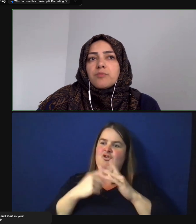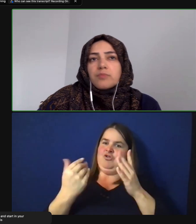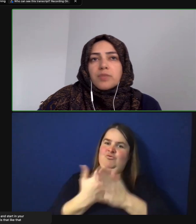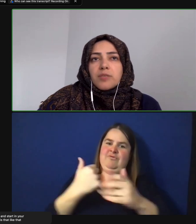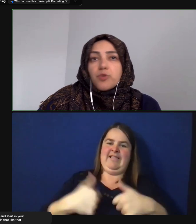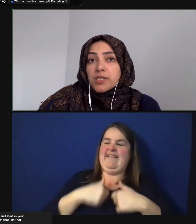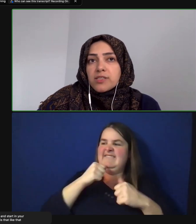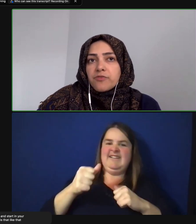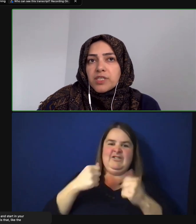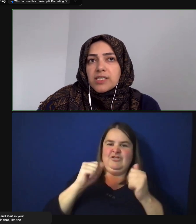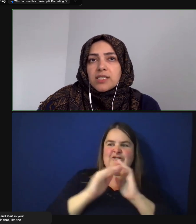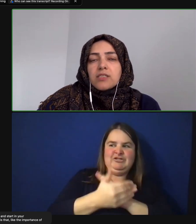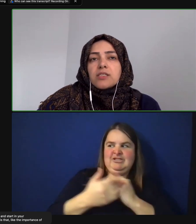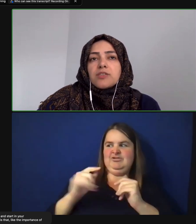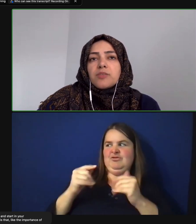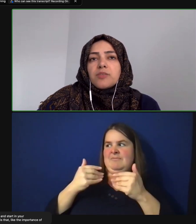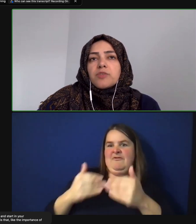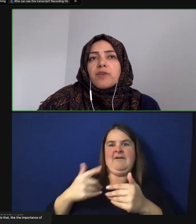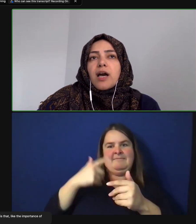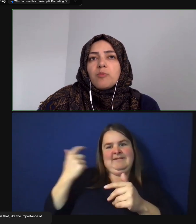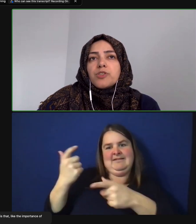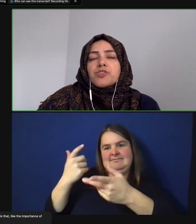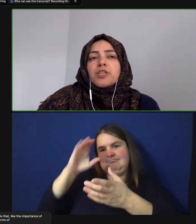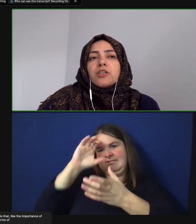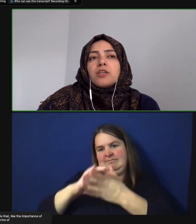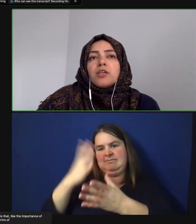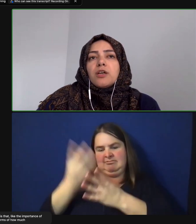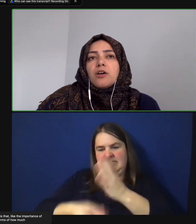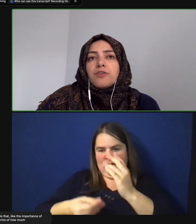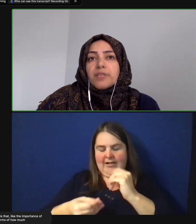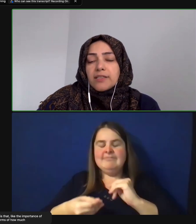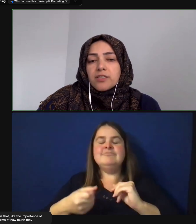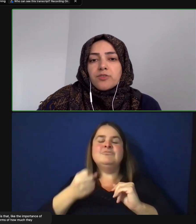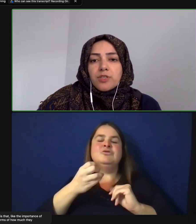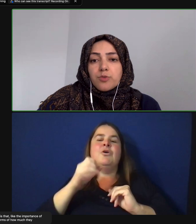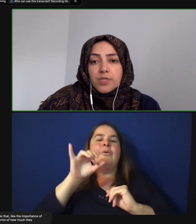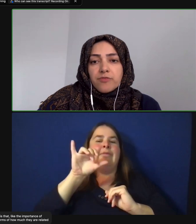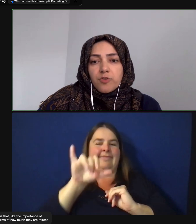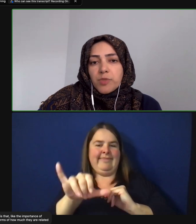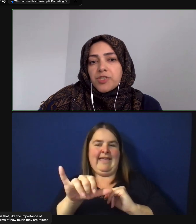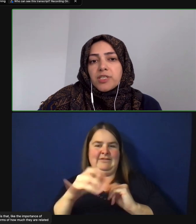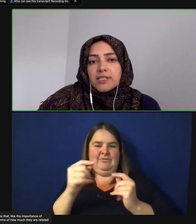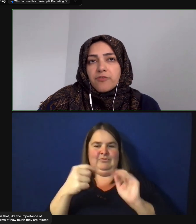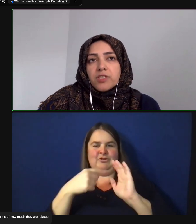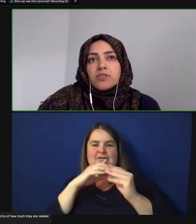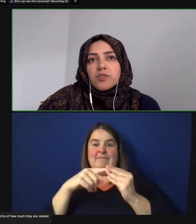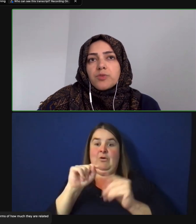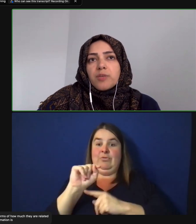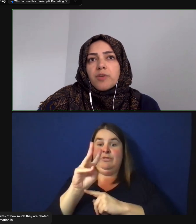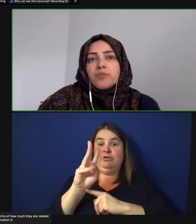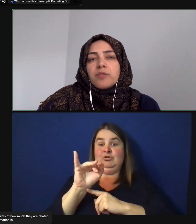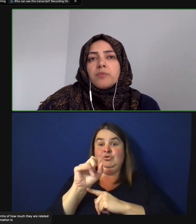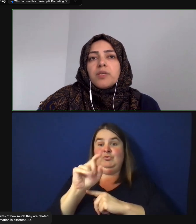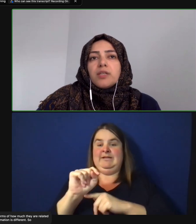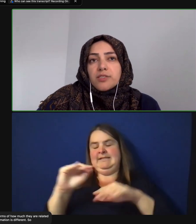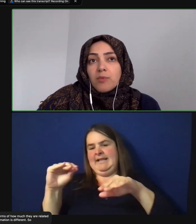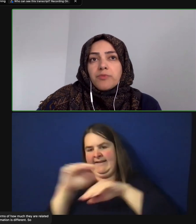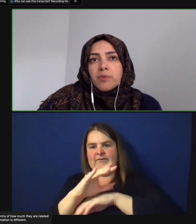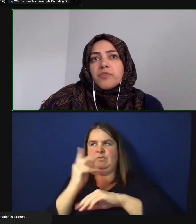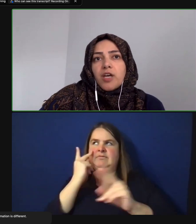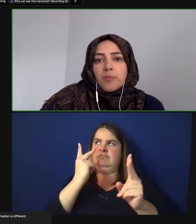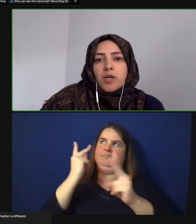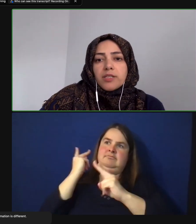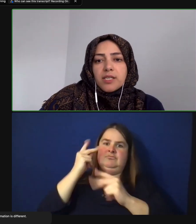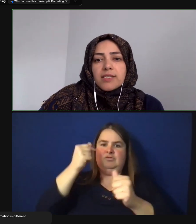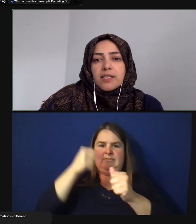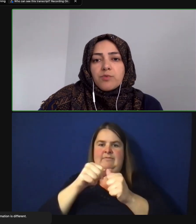the importance of these scenes in terms of how much they are related to the twist information is different. So some of them